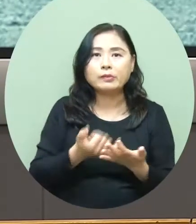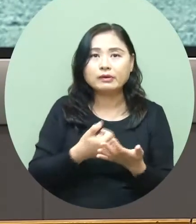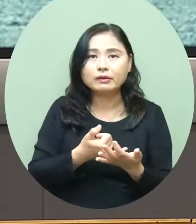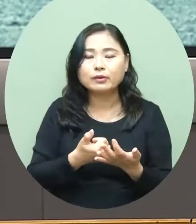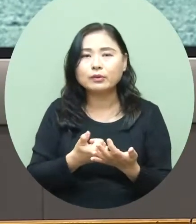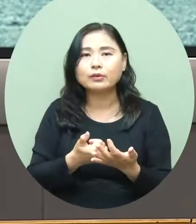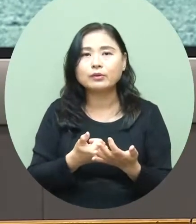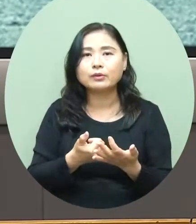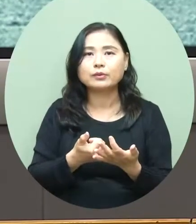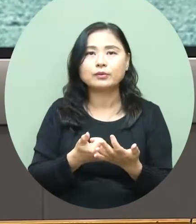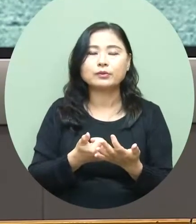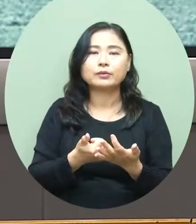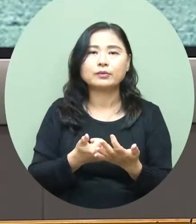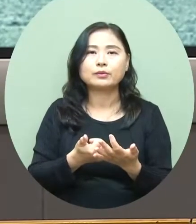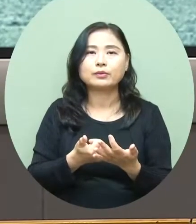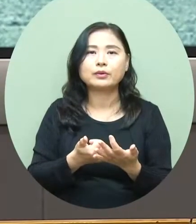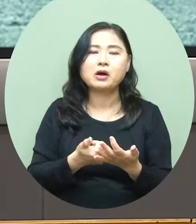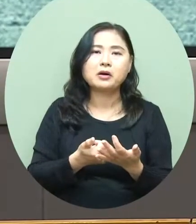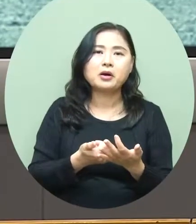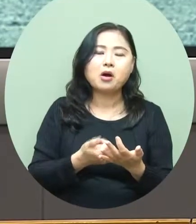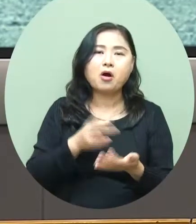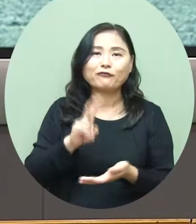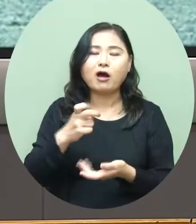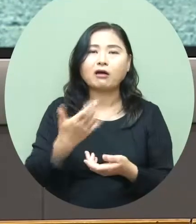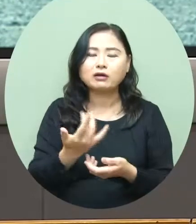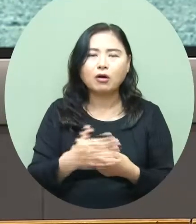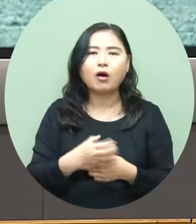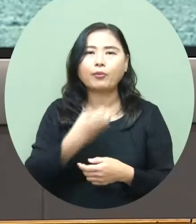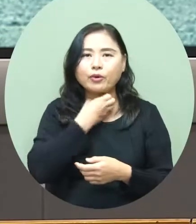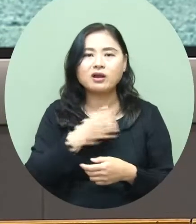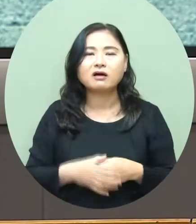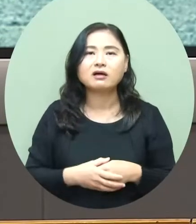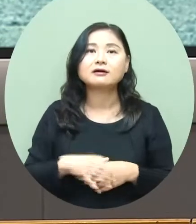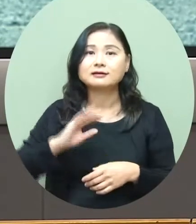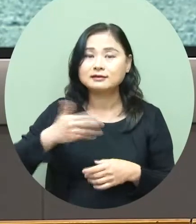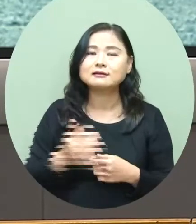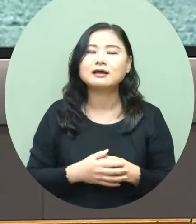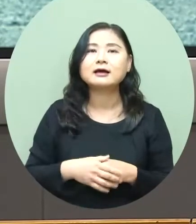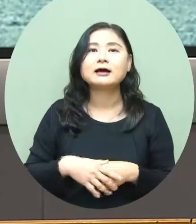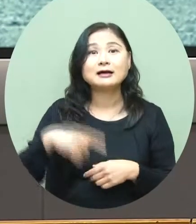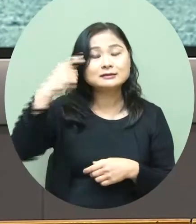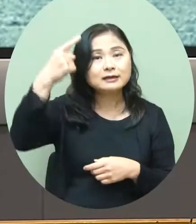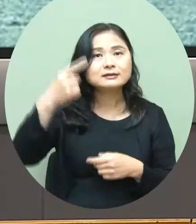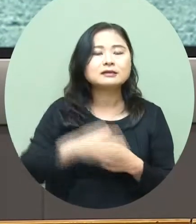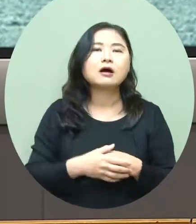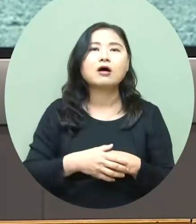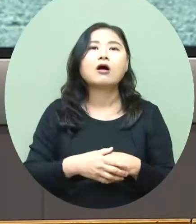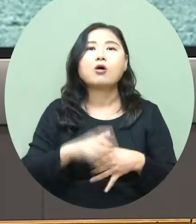up. For now, it's hard to tell how many exactly we will find in the